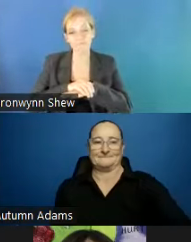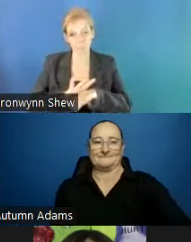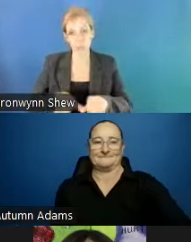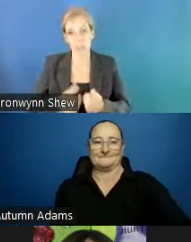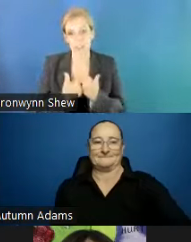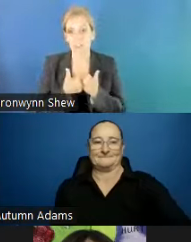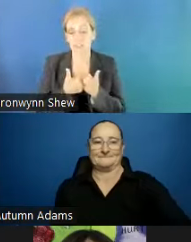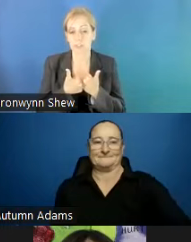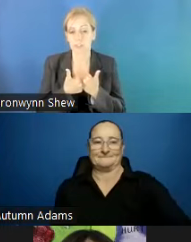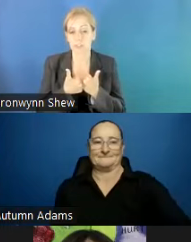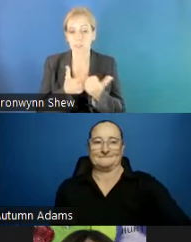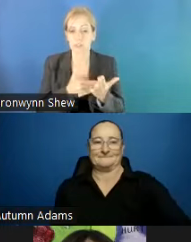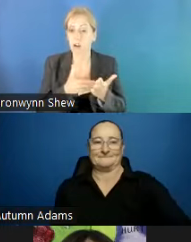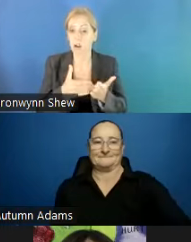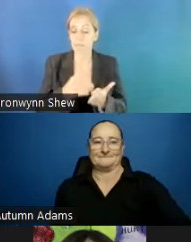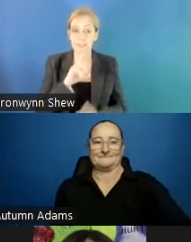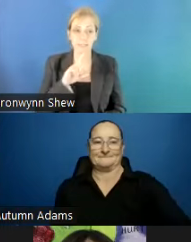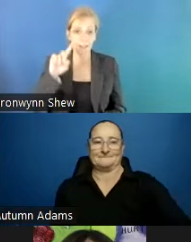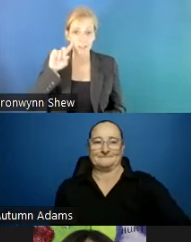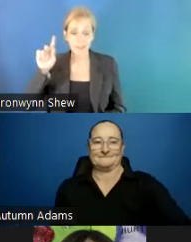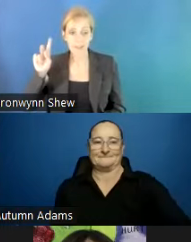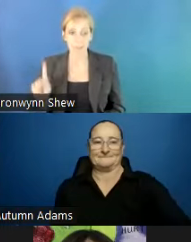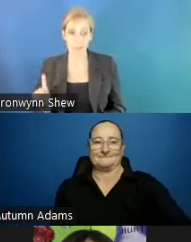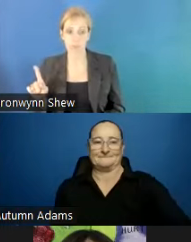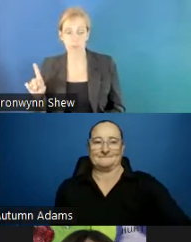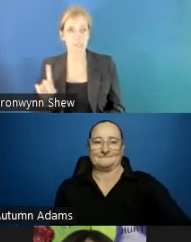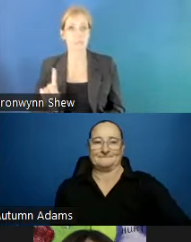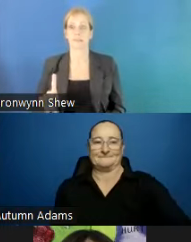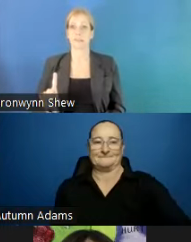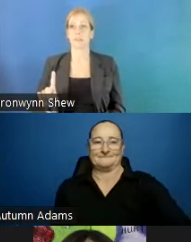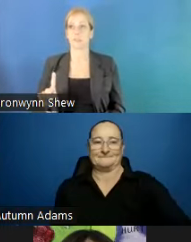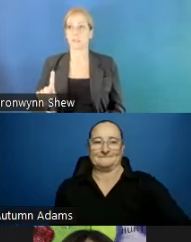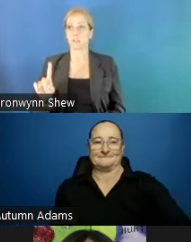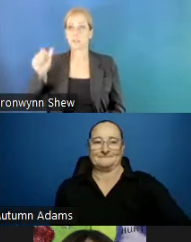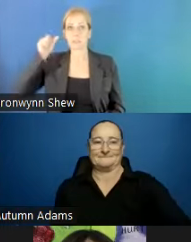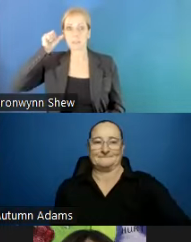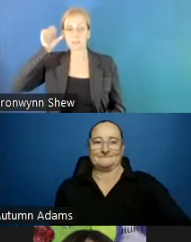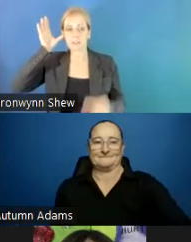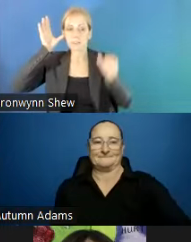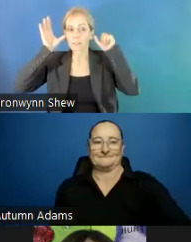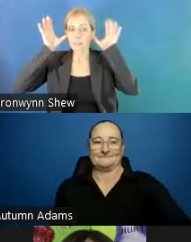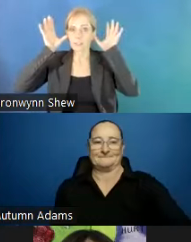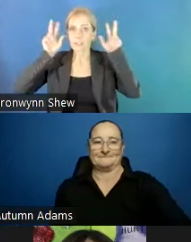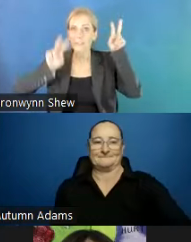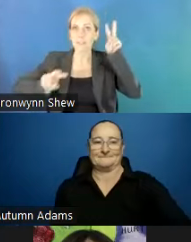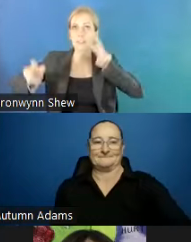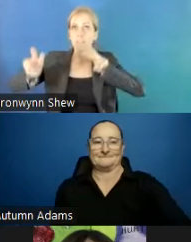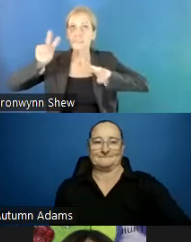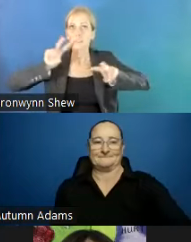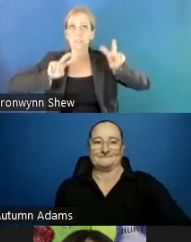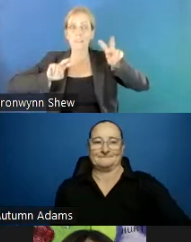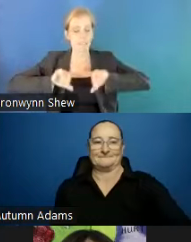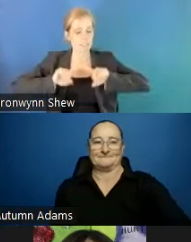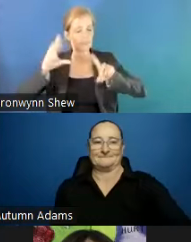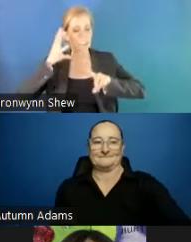comes in and can hear nothing is going to have a very different experience than somebody that can hear a